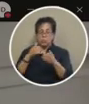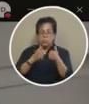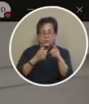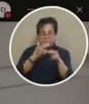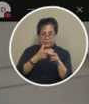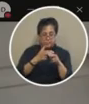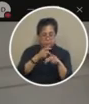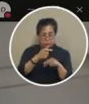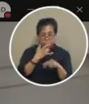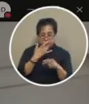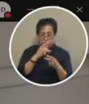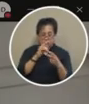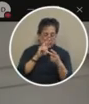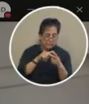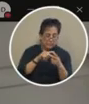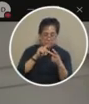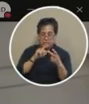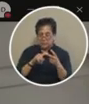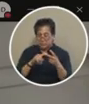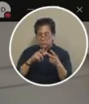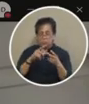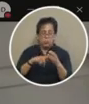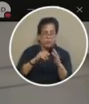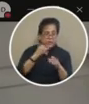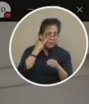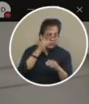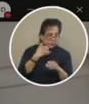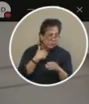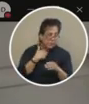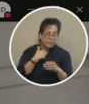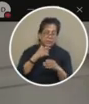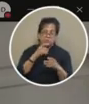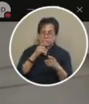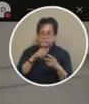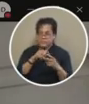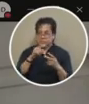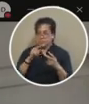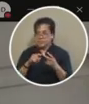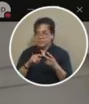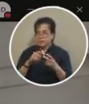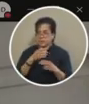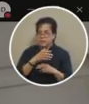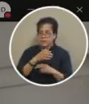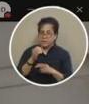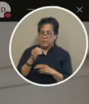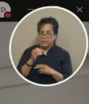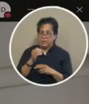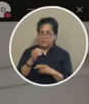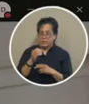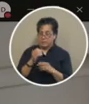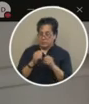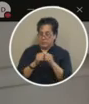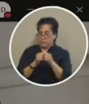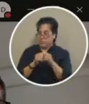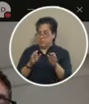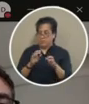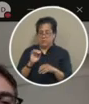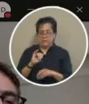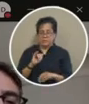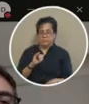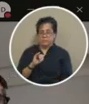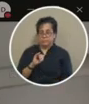name do you prefer? What ideas do you have? And it was without like a